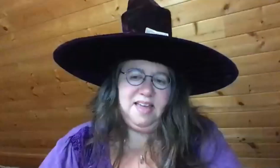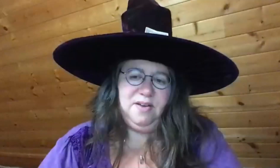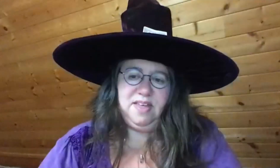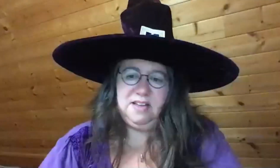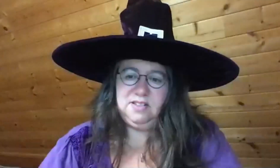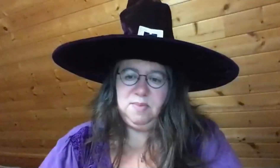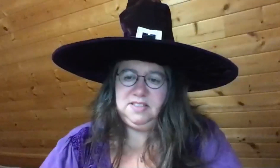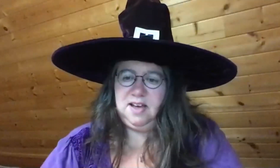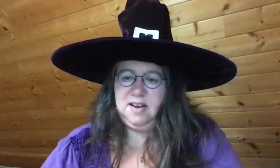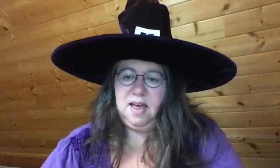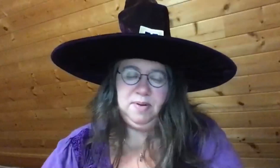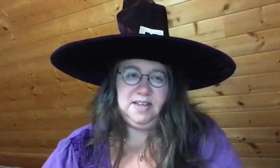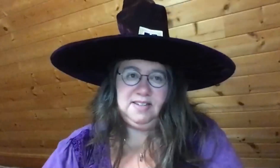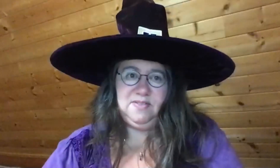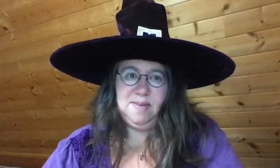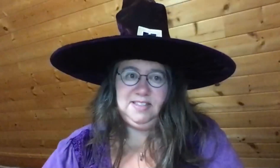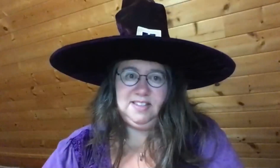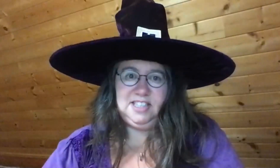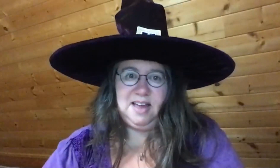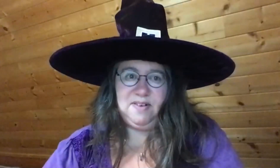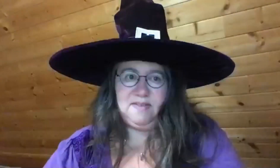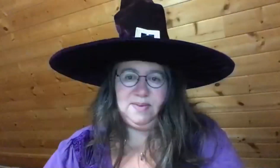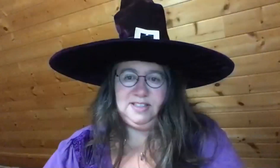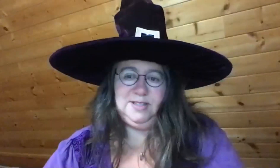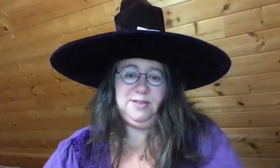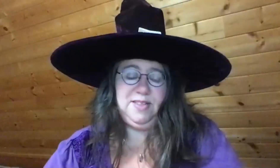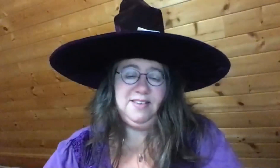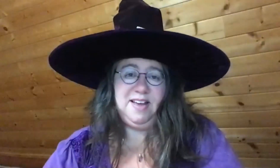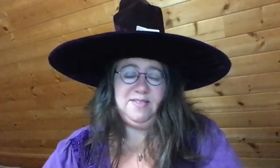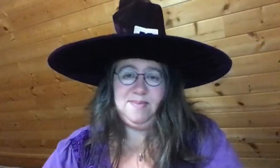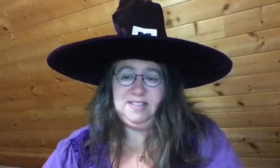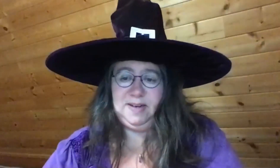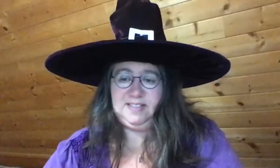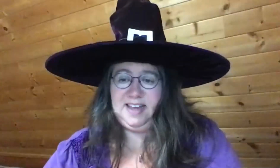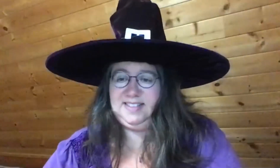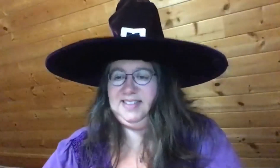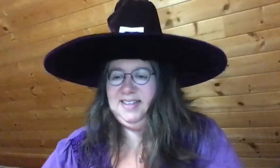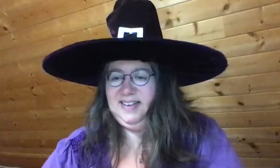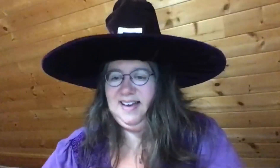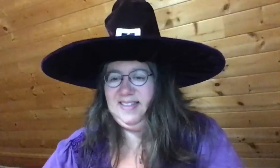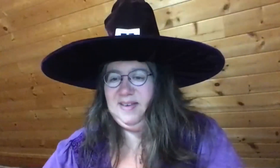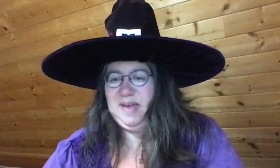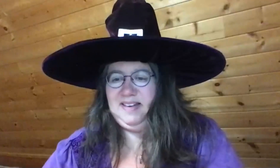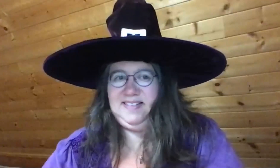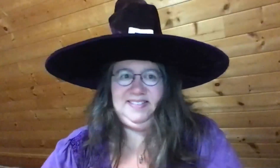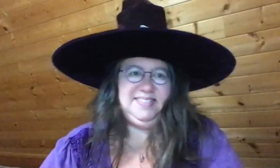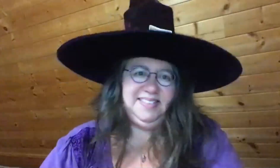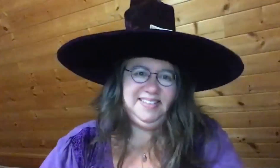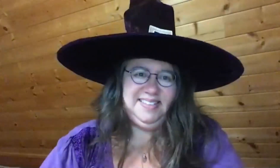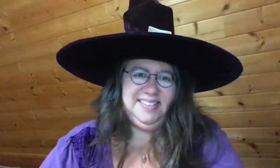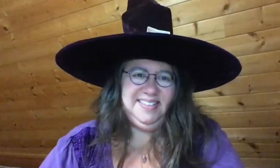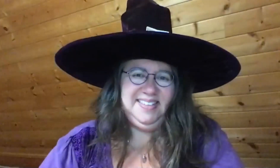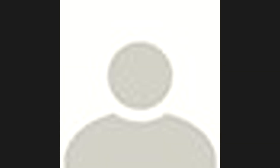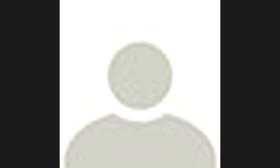Great. Thank you. Thank you so much, Donna. I put Donna's information in the chat for everyone too. So thank you, Donna, for being special guest on the panel.